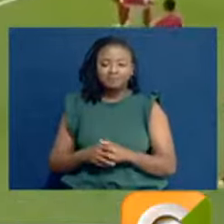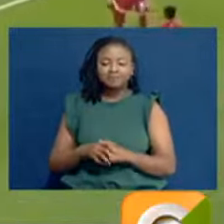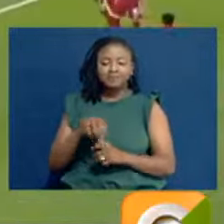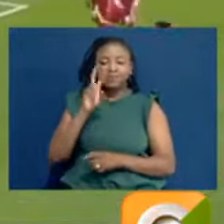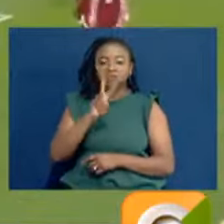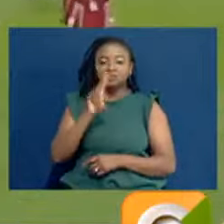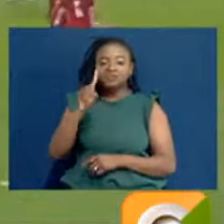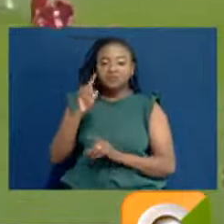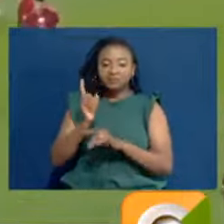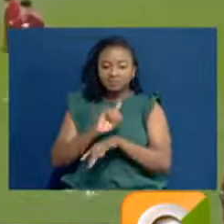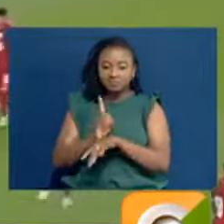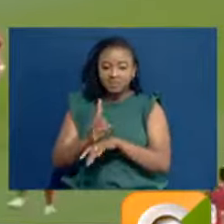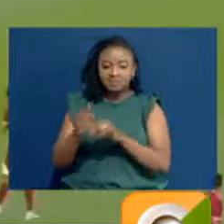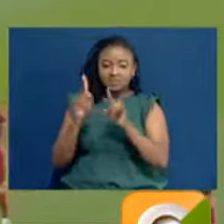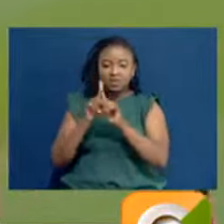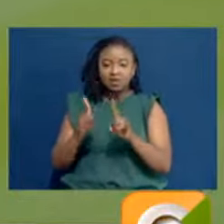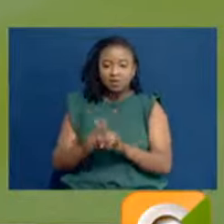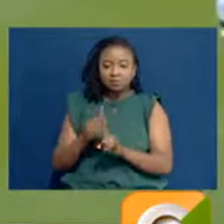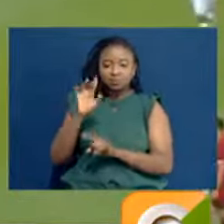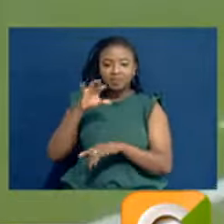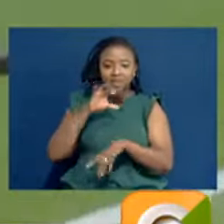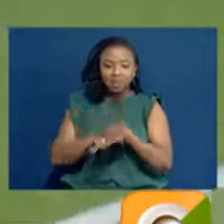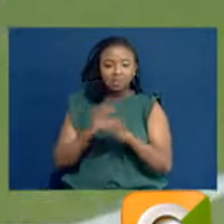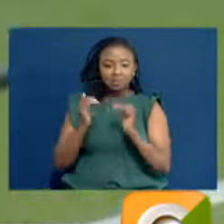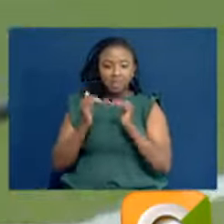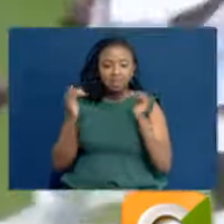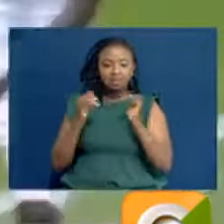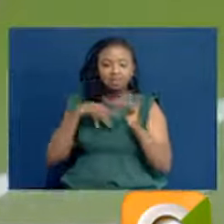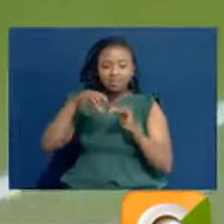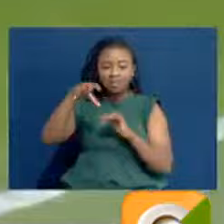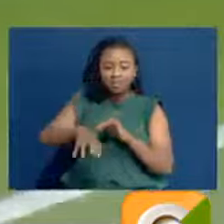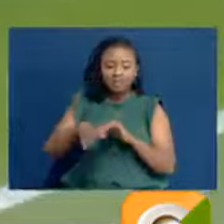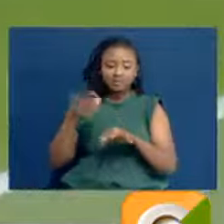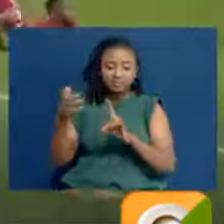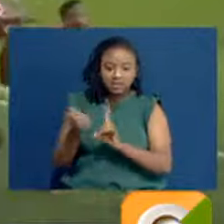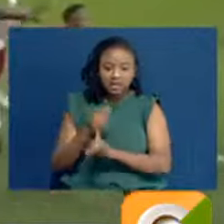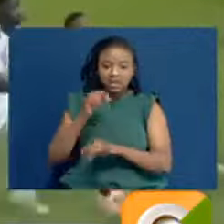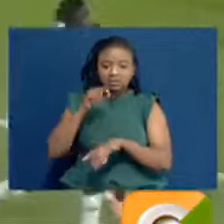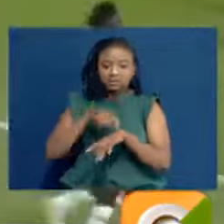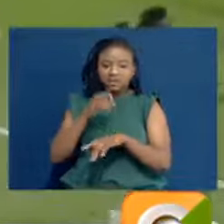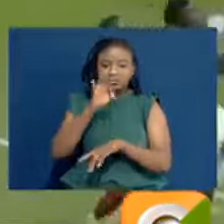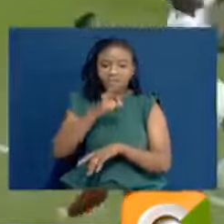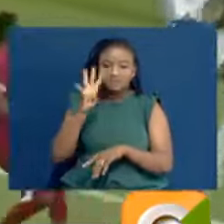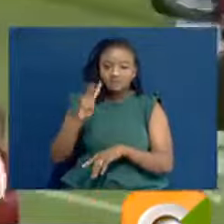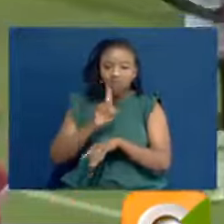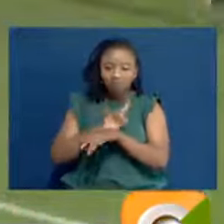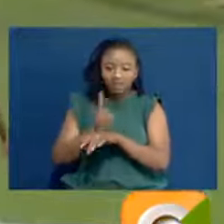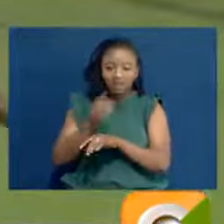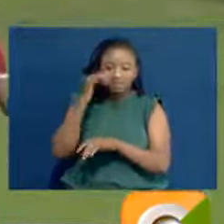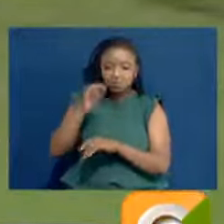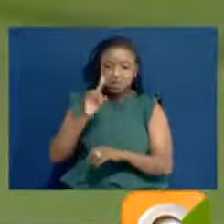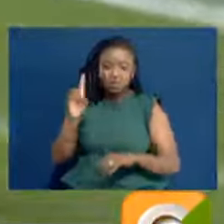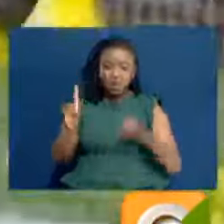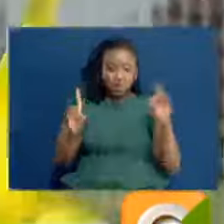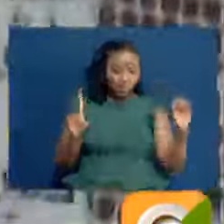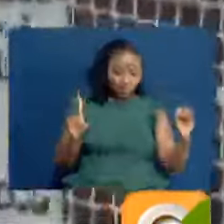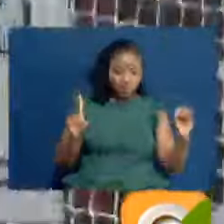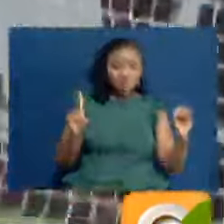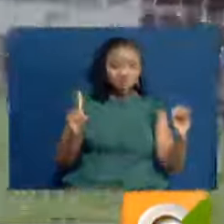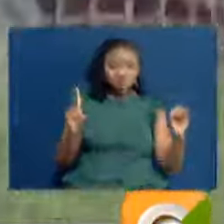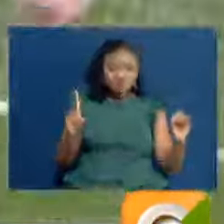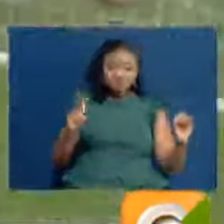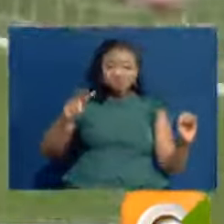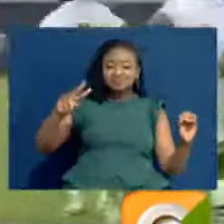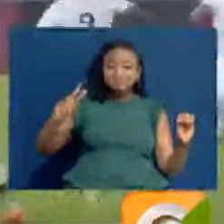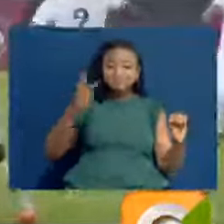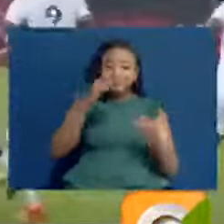21st minute. The hosts drew level from the penalty spot in the 34th minute for a 1-1 score at halftime. In the